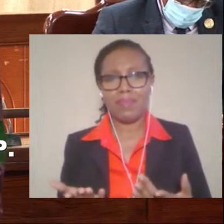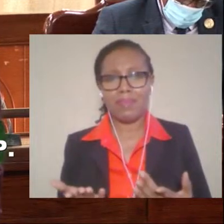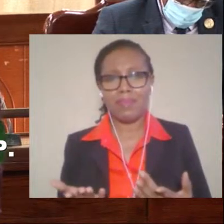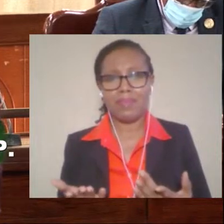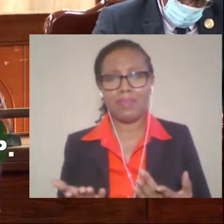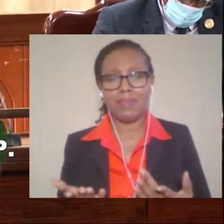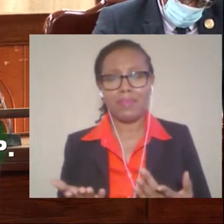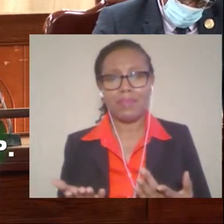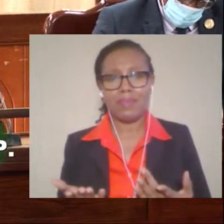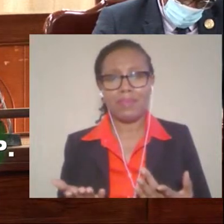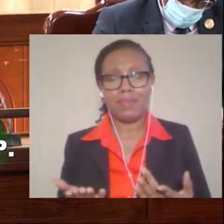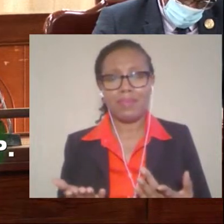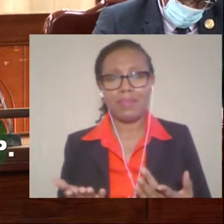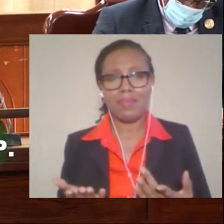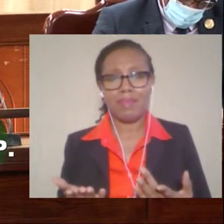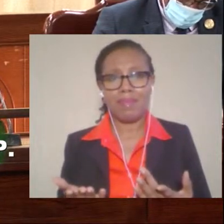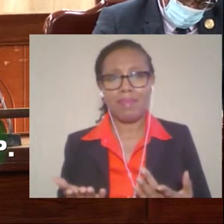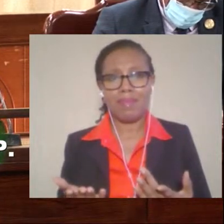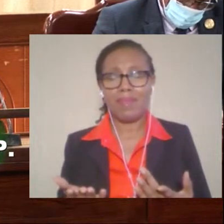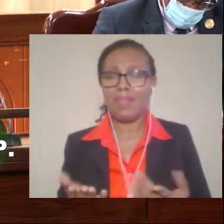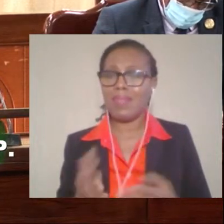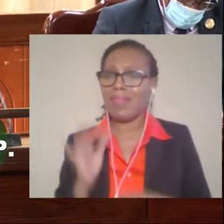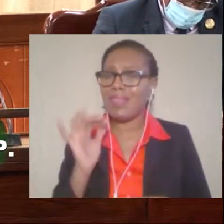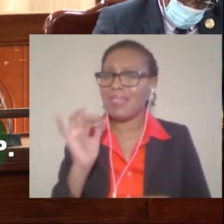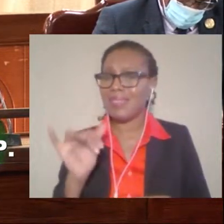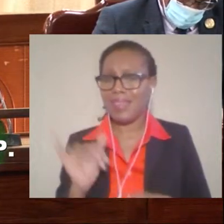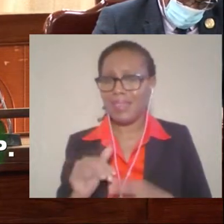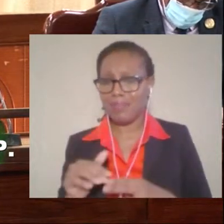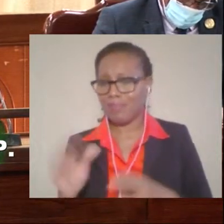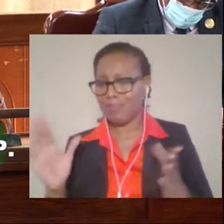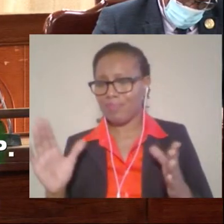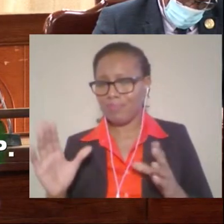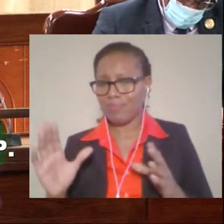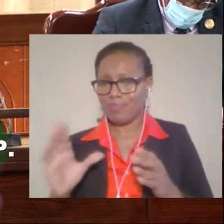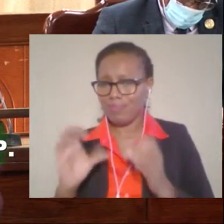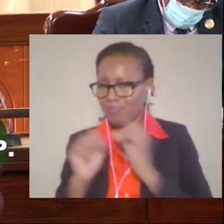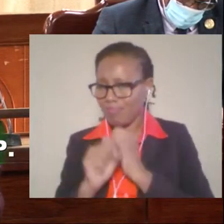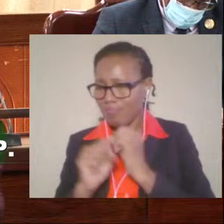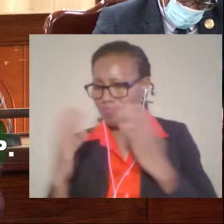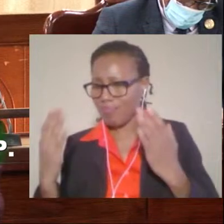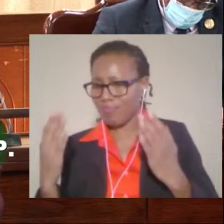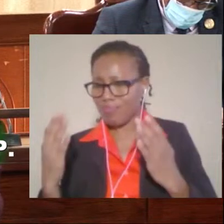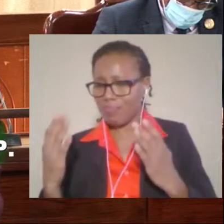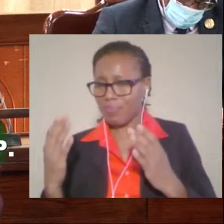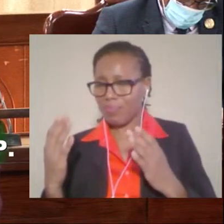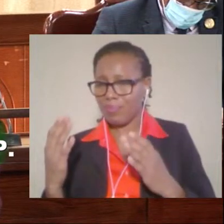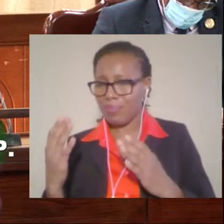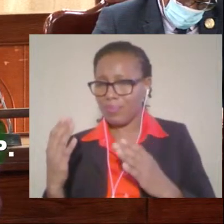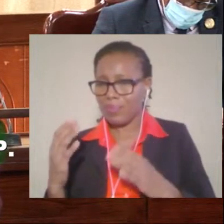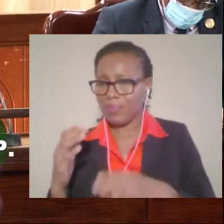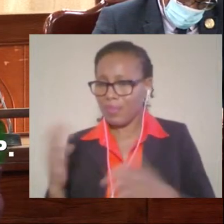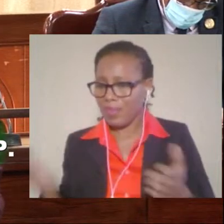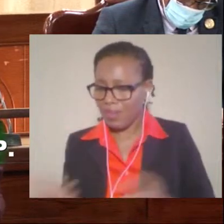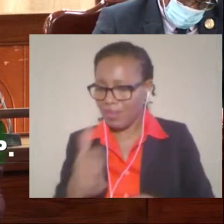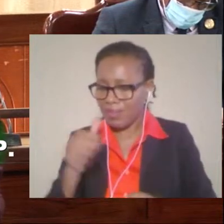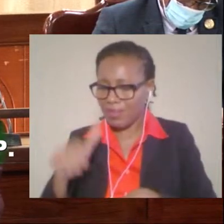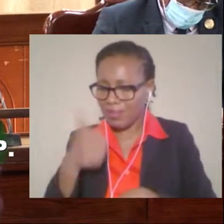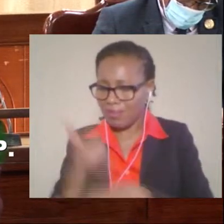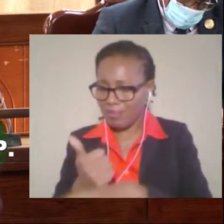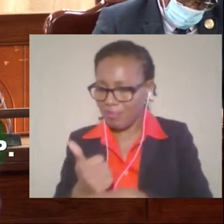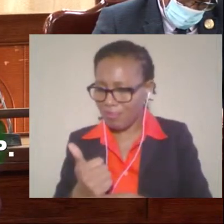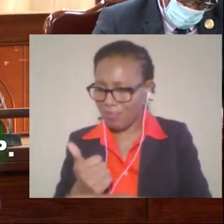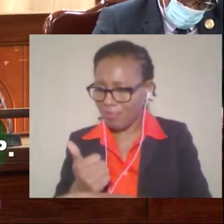Entrepreneurship is a good word, a grand word. The impulse that is implied is a noble impulse.